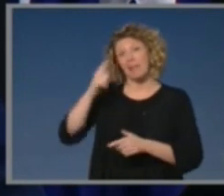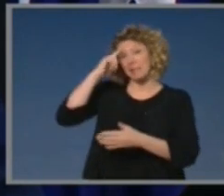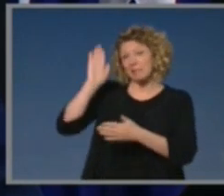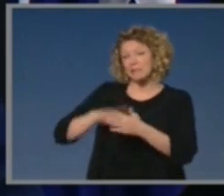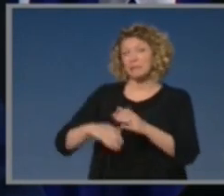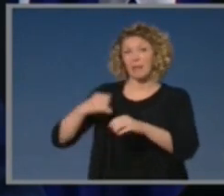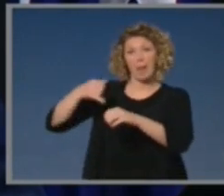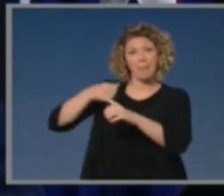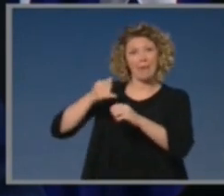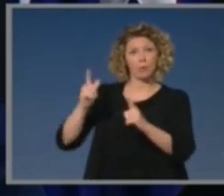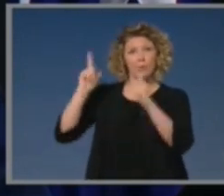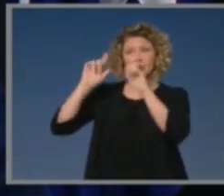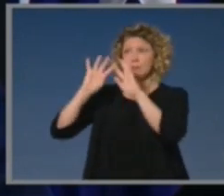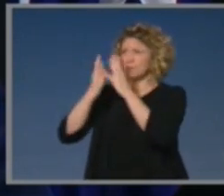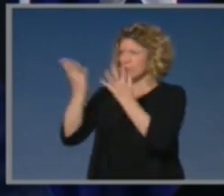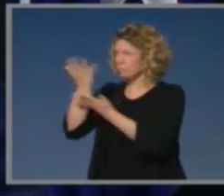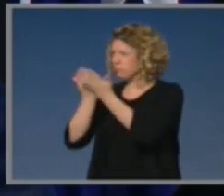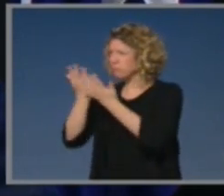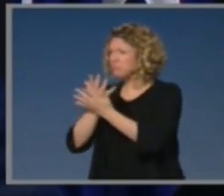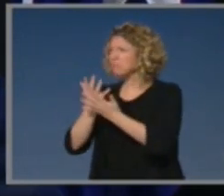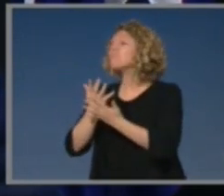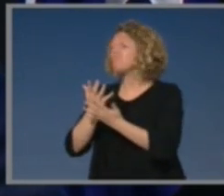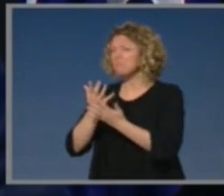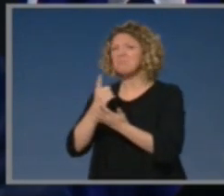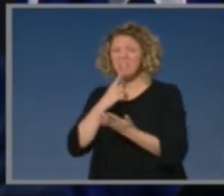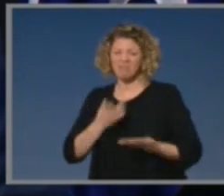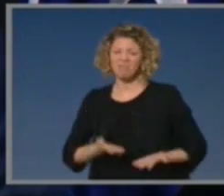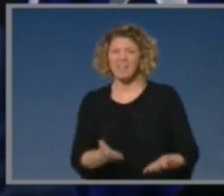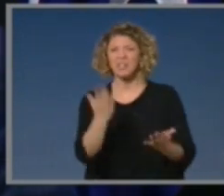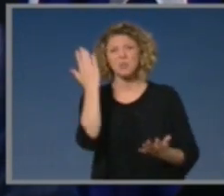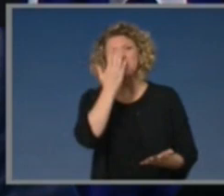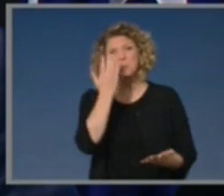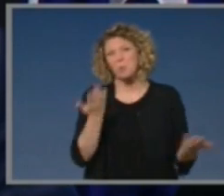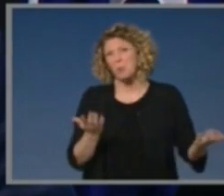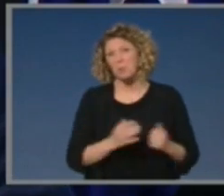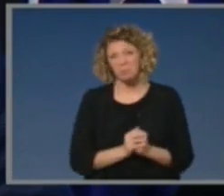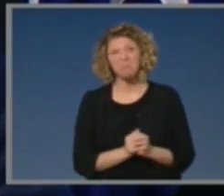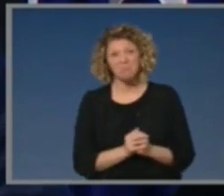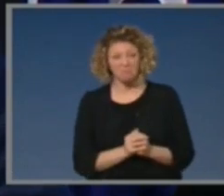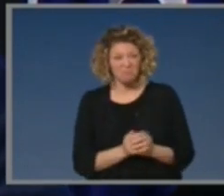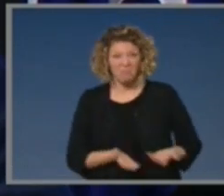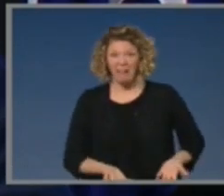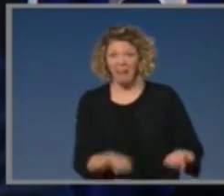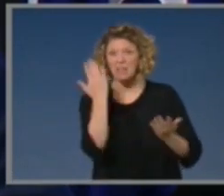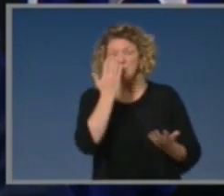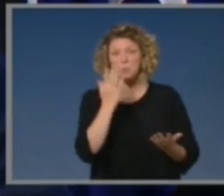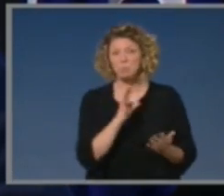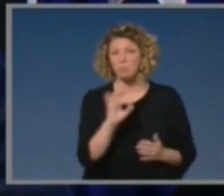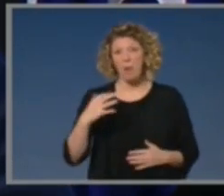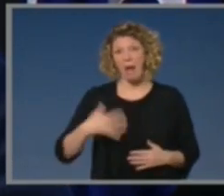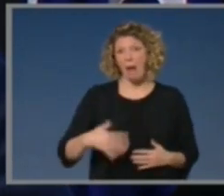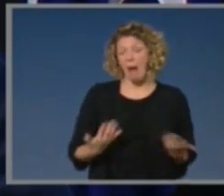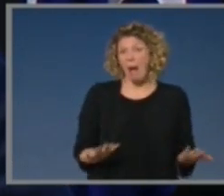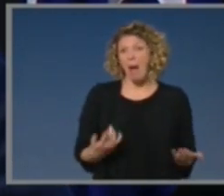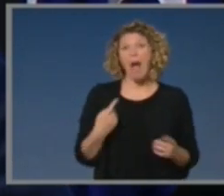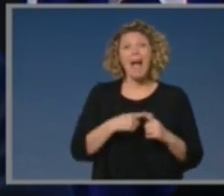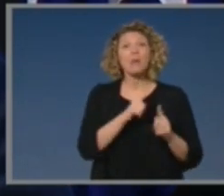that schools can be fully open, and the expert economic advice that we've received from the Treasury is